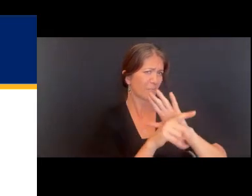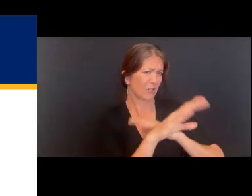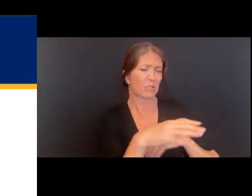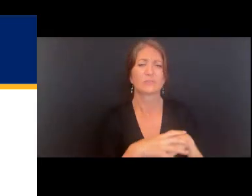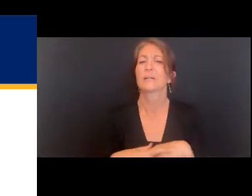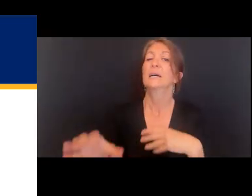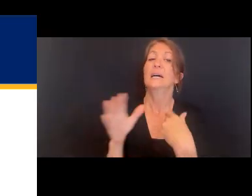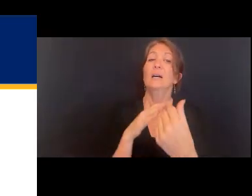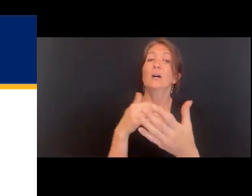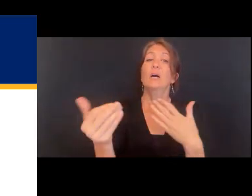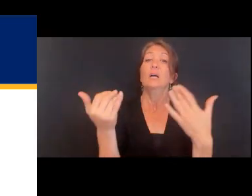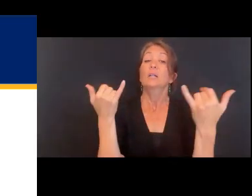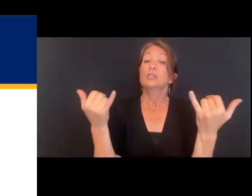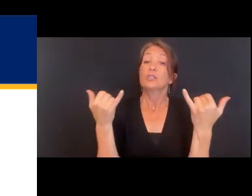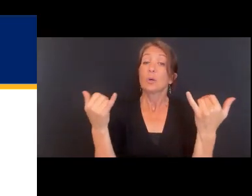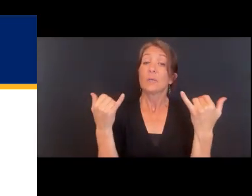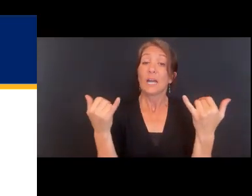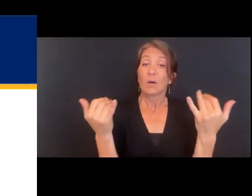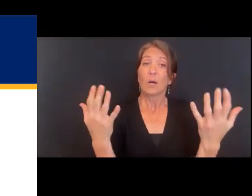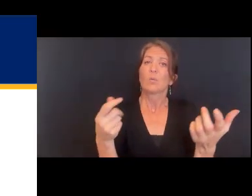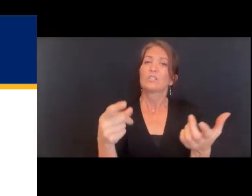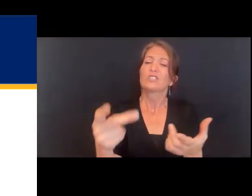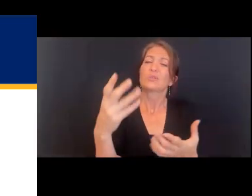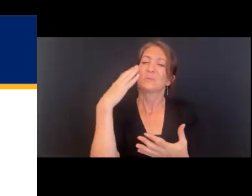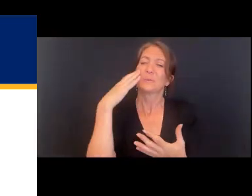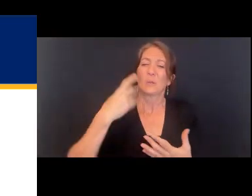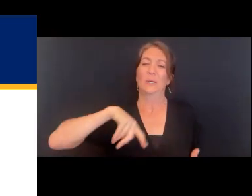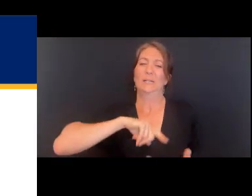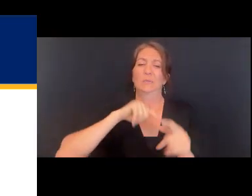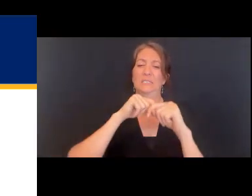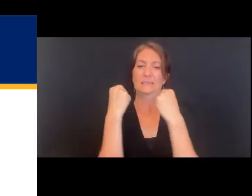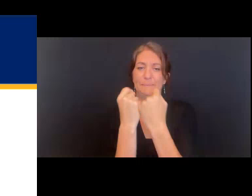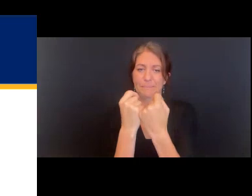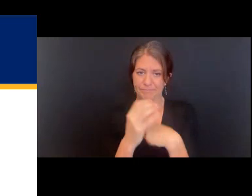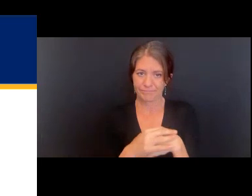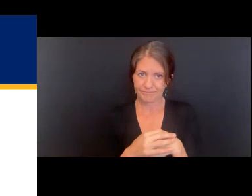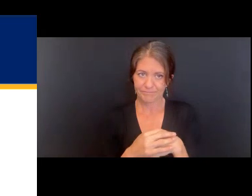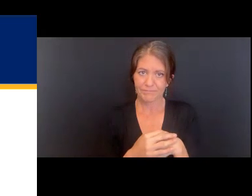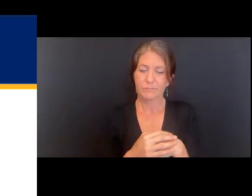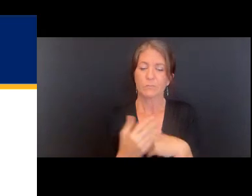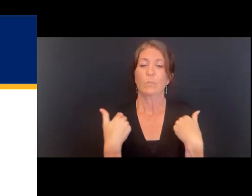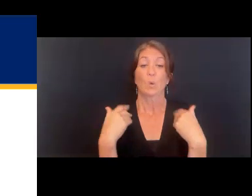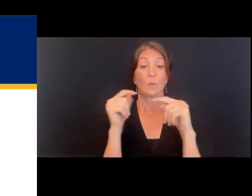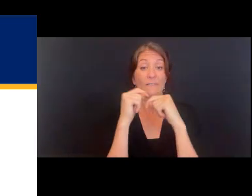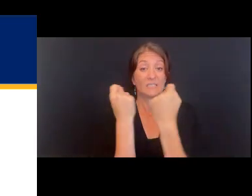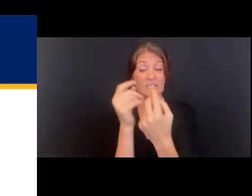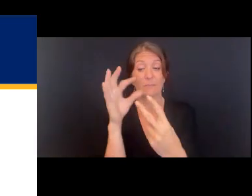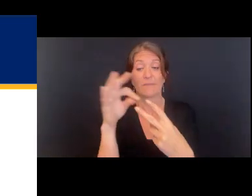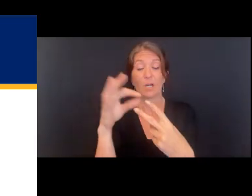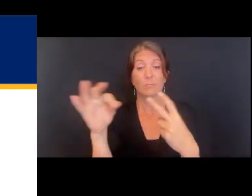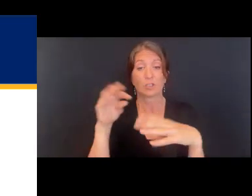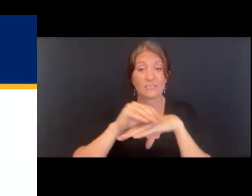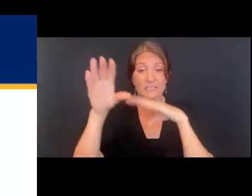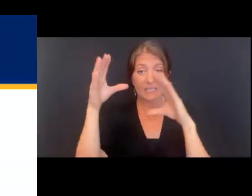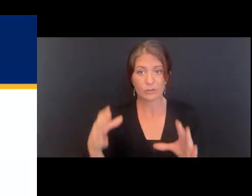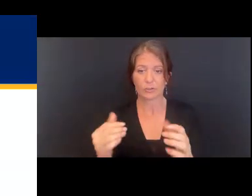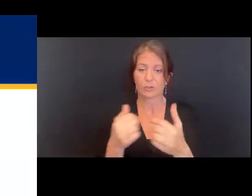I'd like to do is just have everyone meet our team. So we have a team of options counselors, and they have a wide range of backgrounds